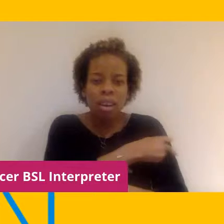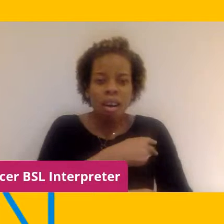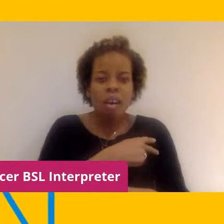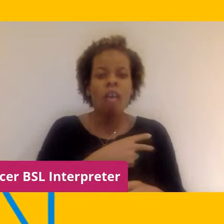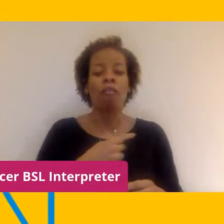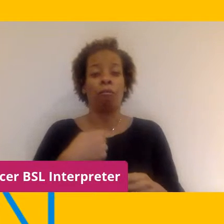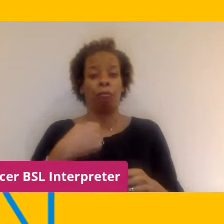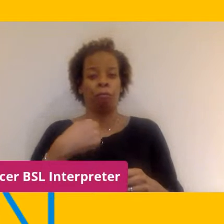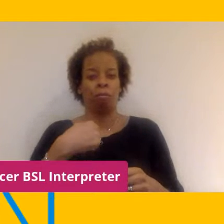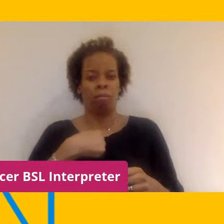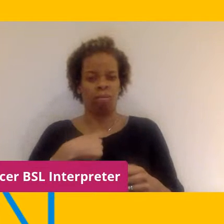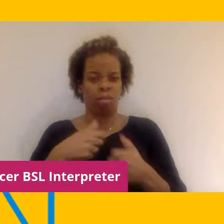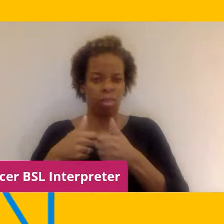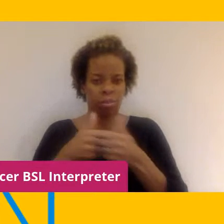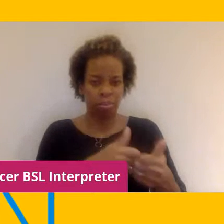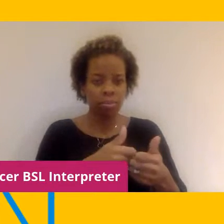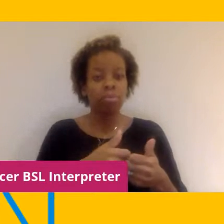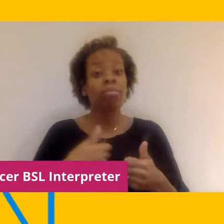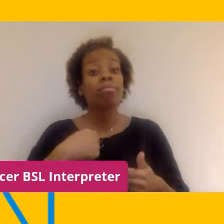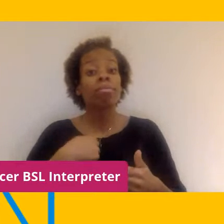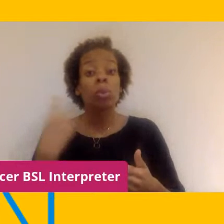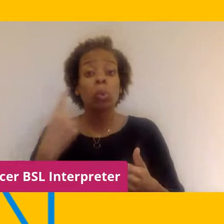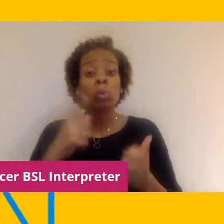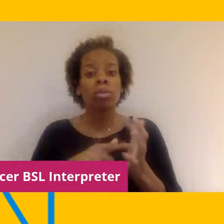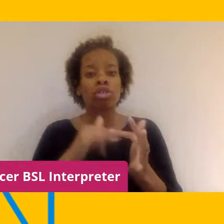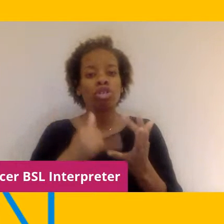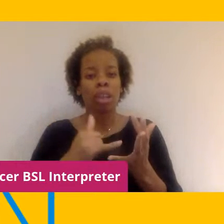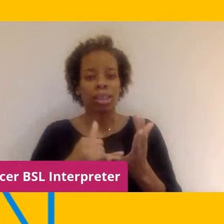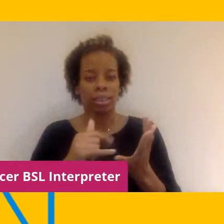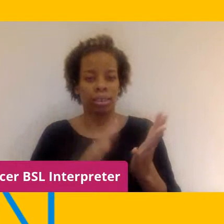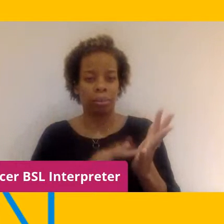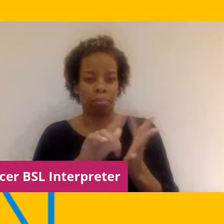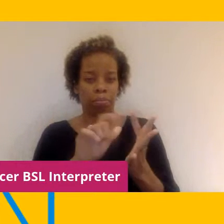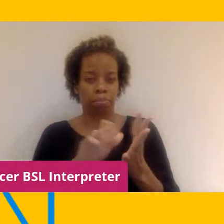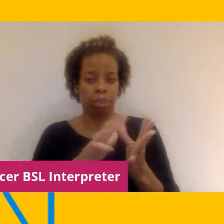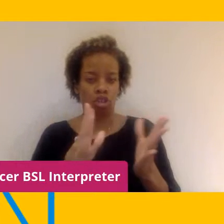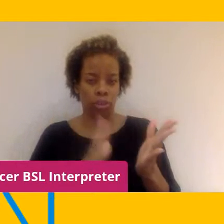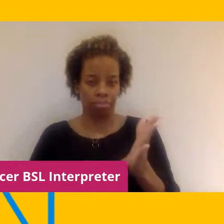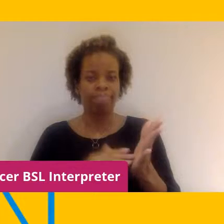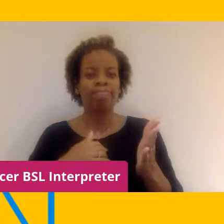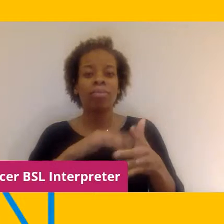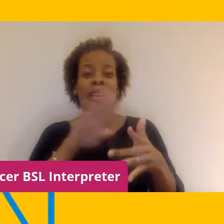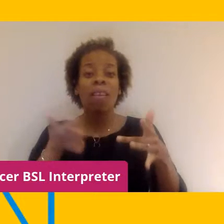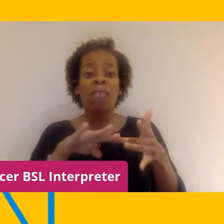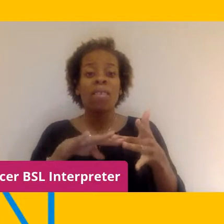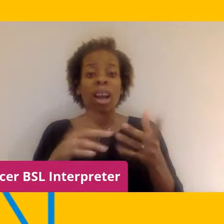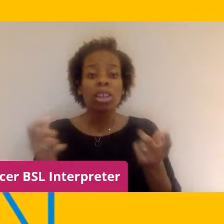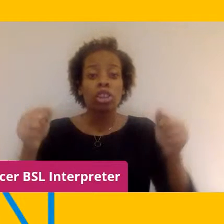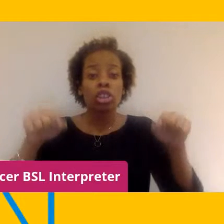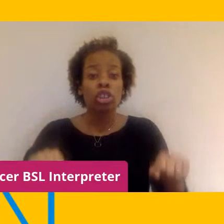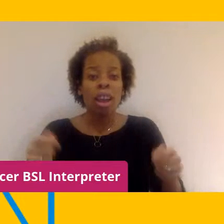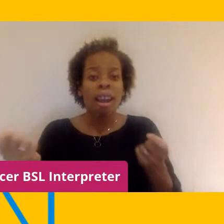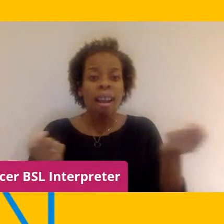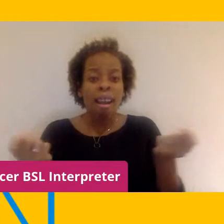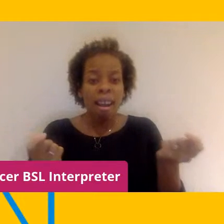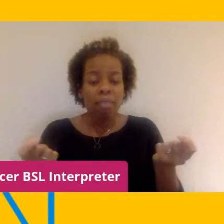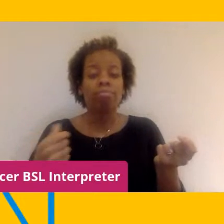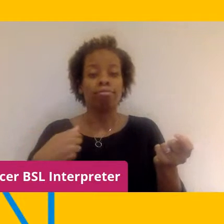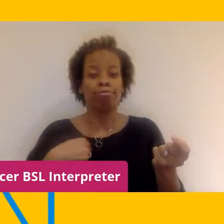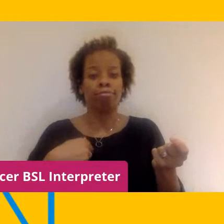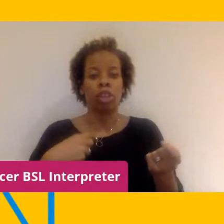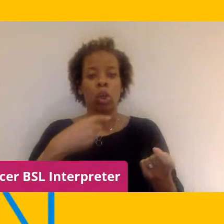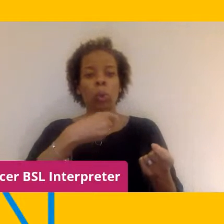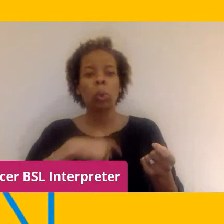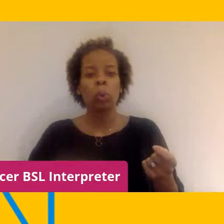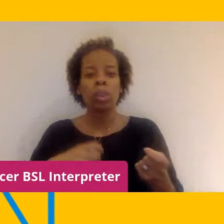Jess Meacham. I am the Vice Chair of the Academic Related and Professional Services Committee for UCU, and I'm a Student